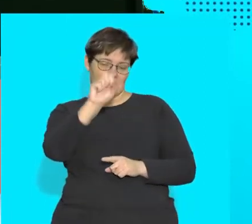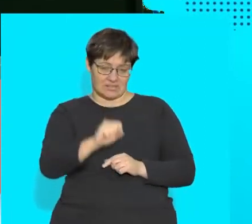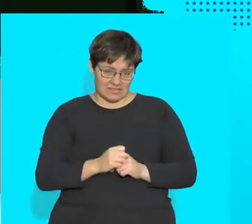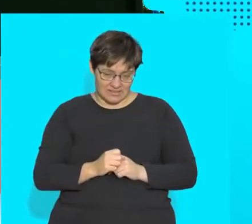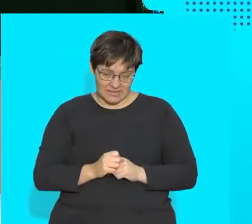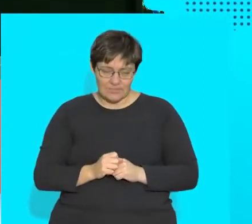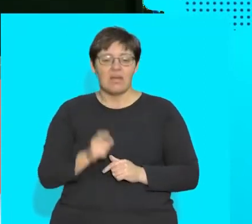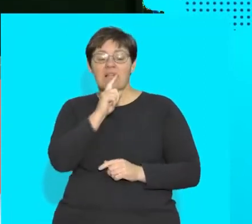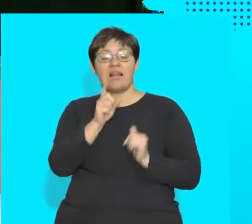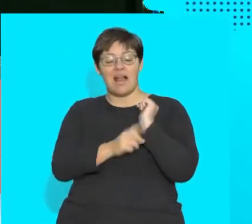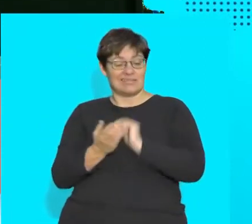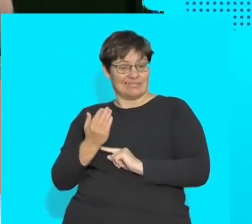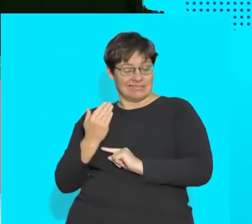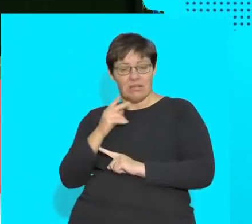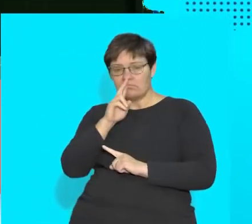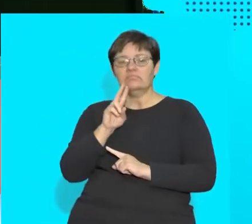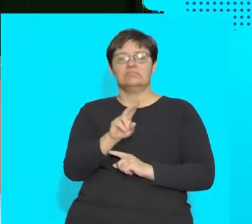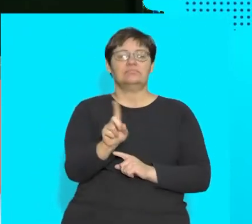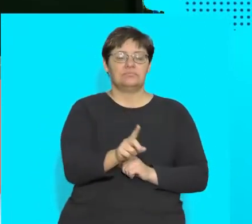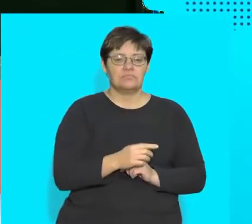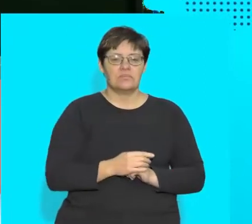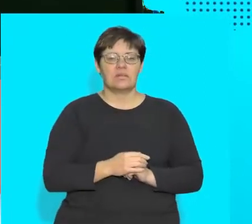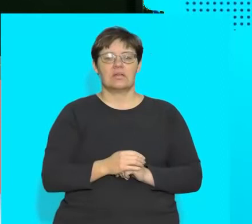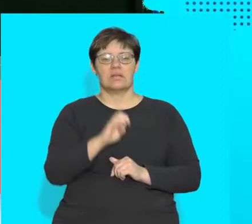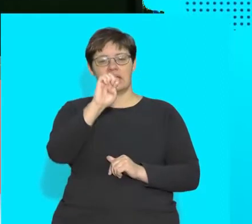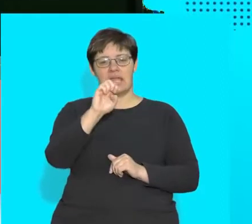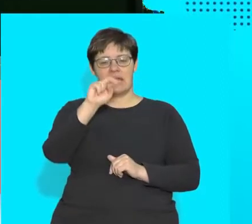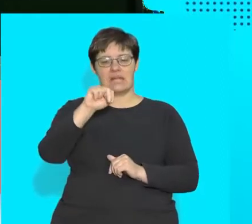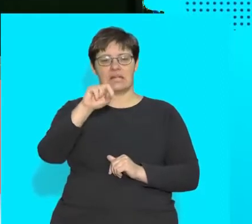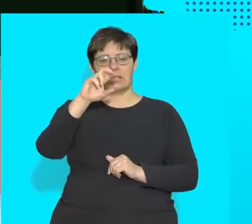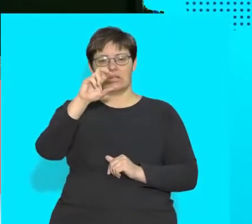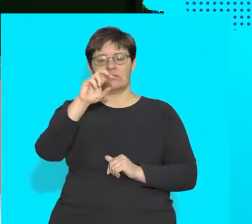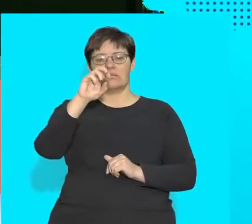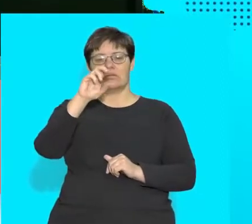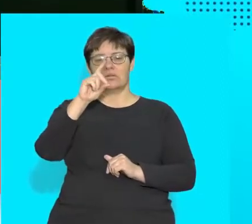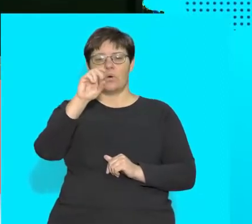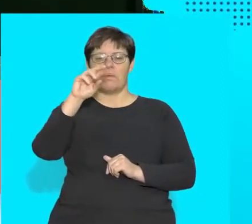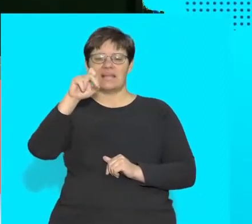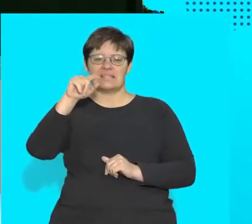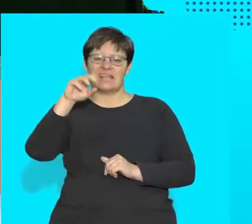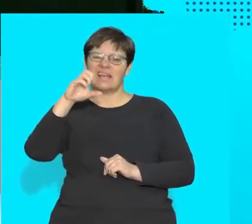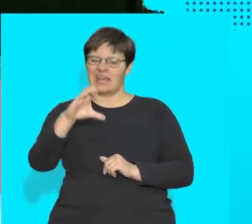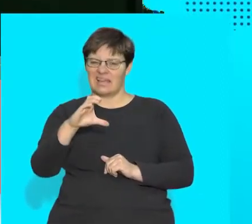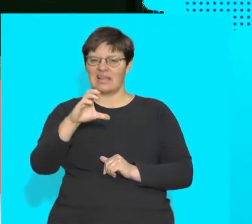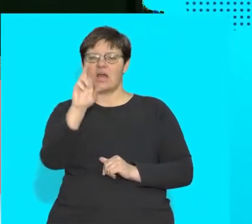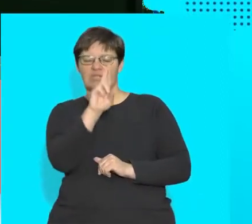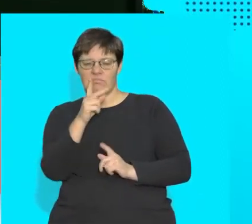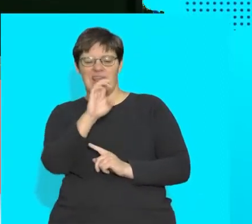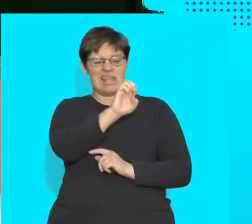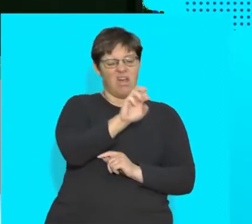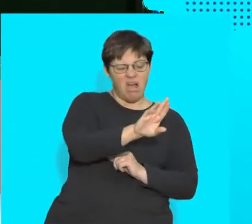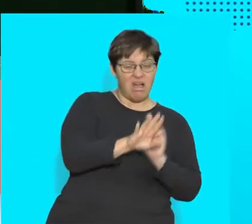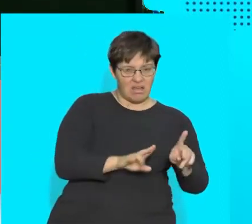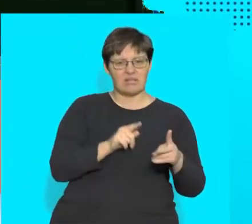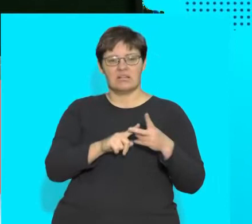last segment that we looked at the endoplasmic reticulum, we looked at the ribosomes, we looked